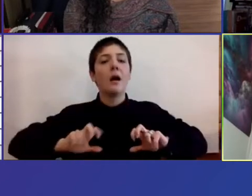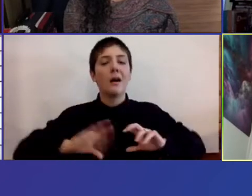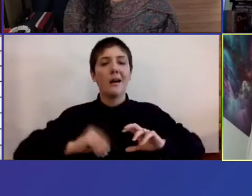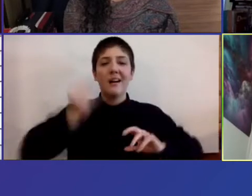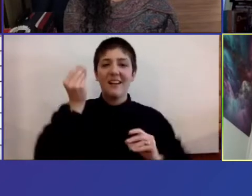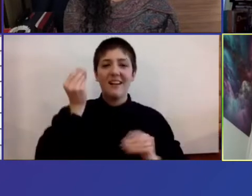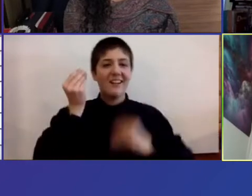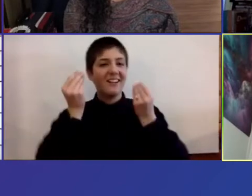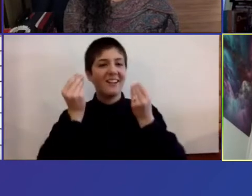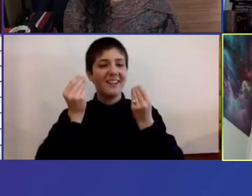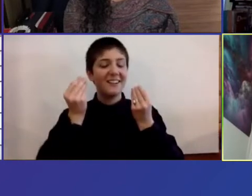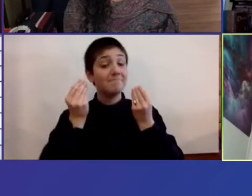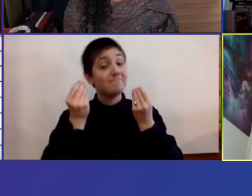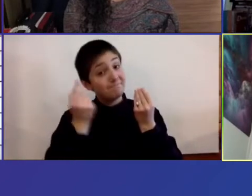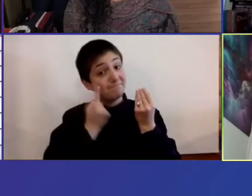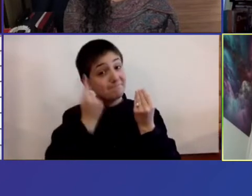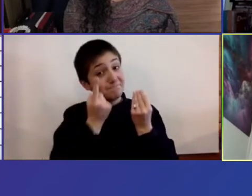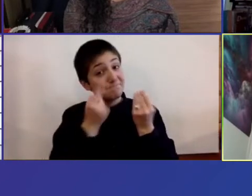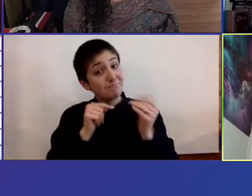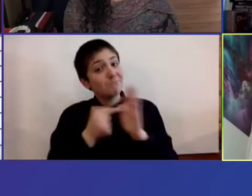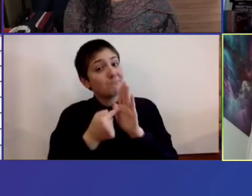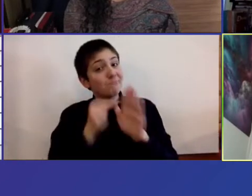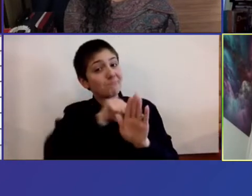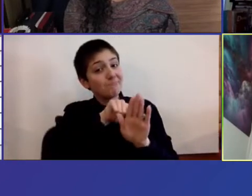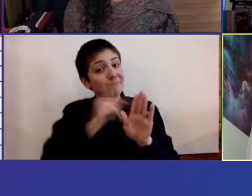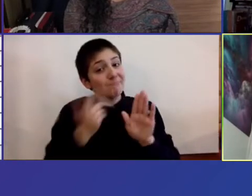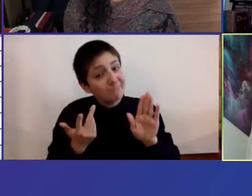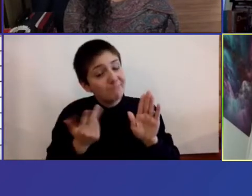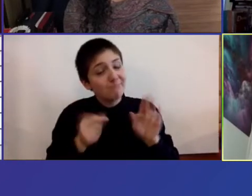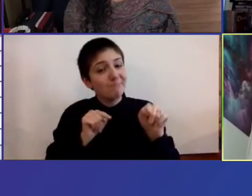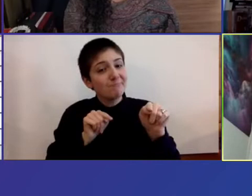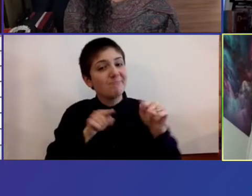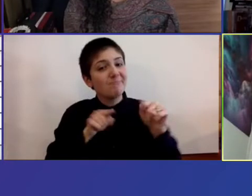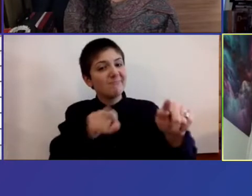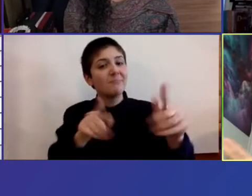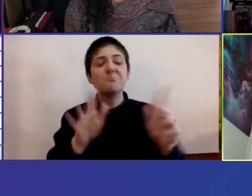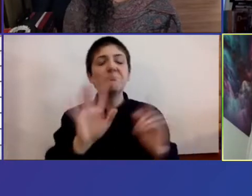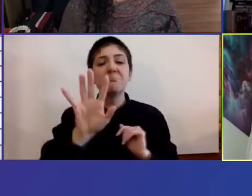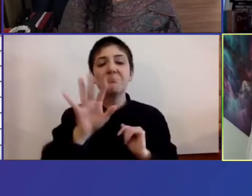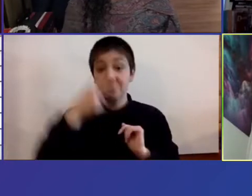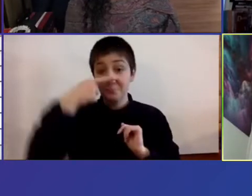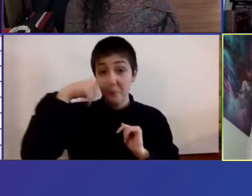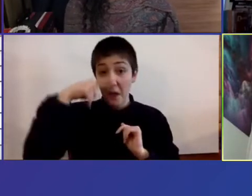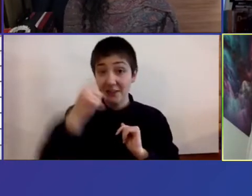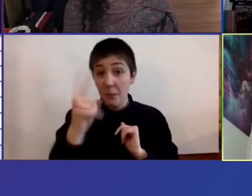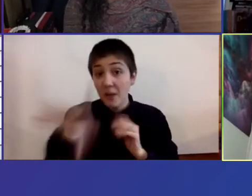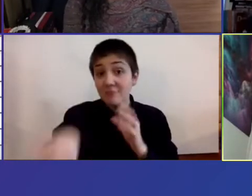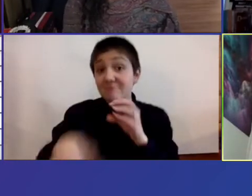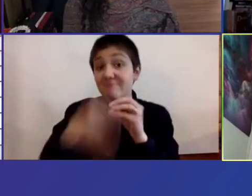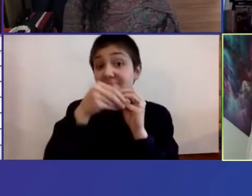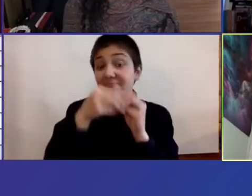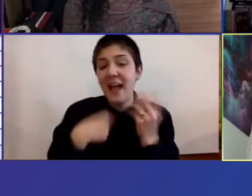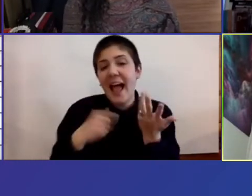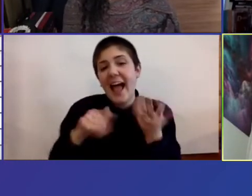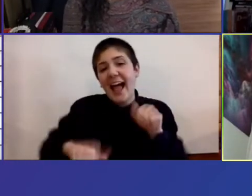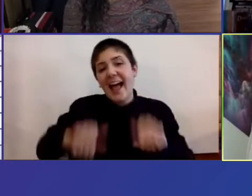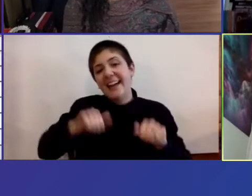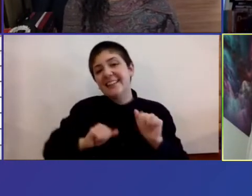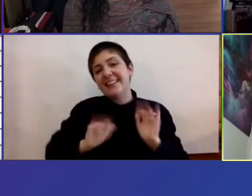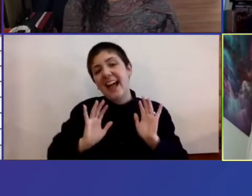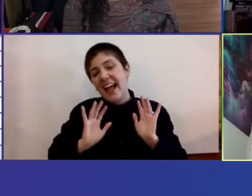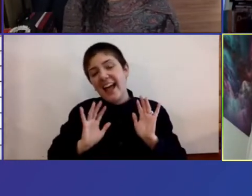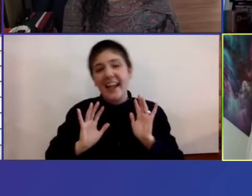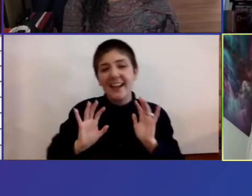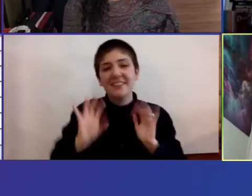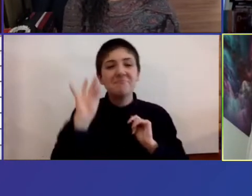my case, but see, maybe someone wants to pick up on that. I don't know, but I'll just put